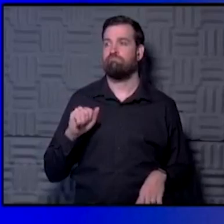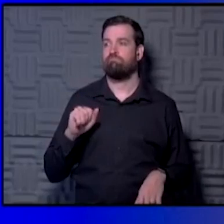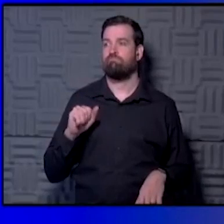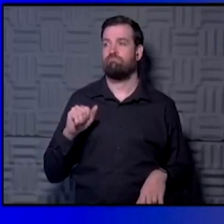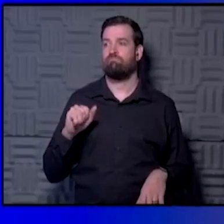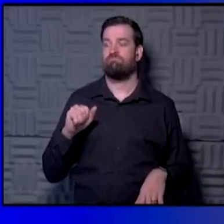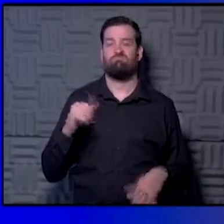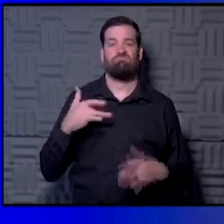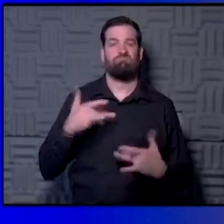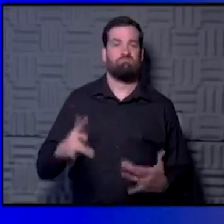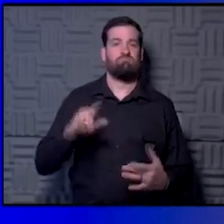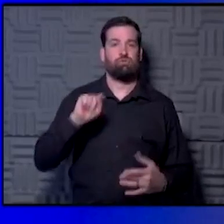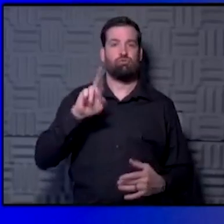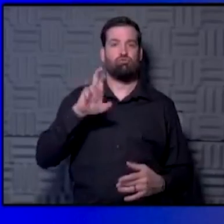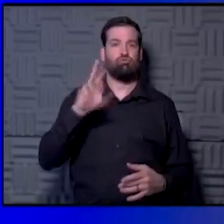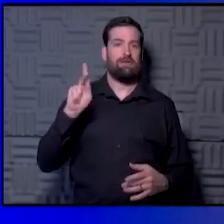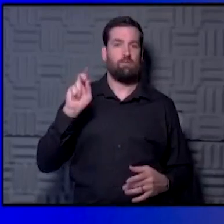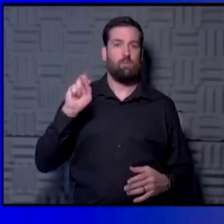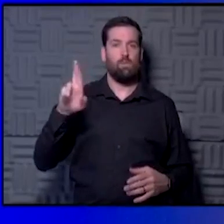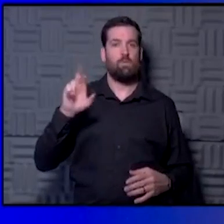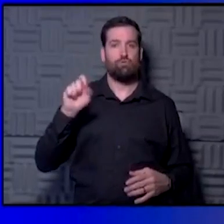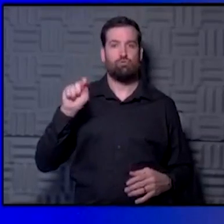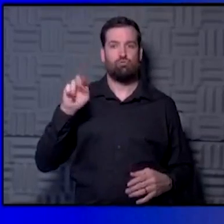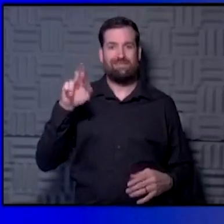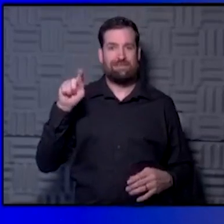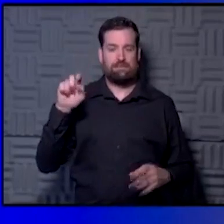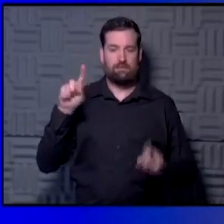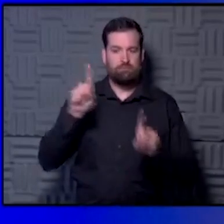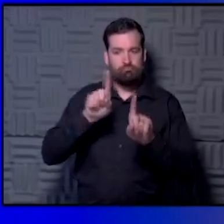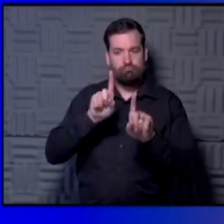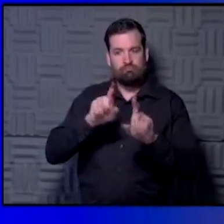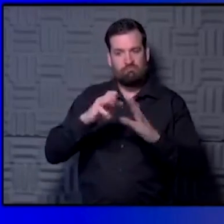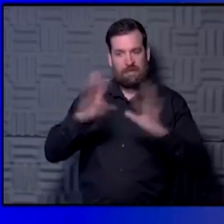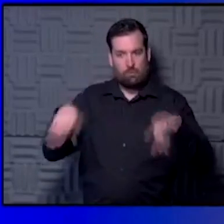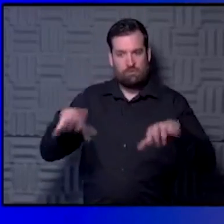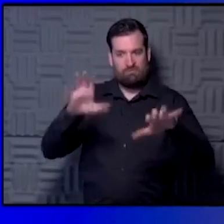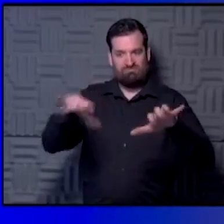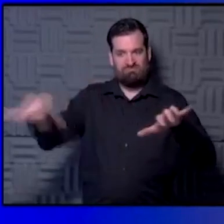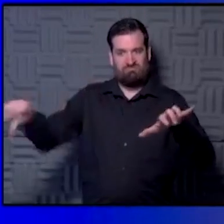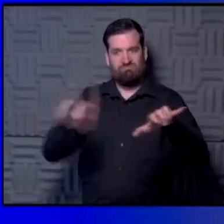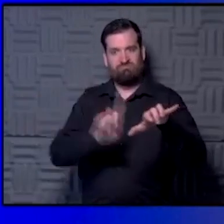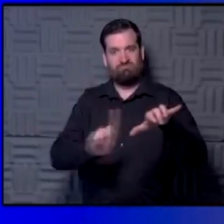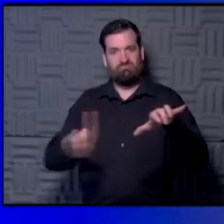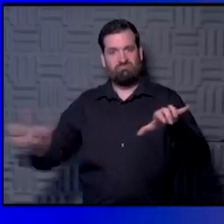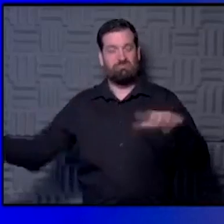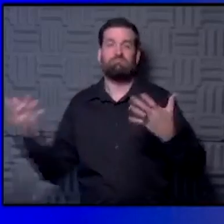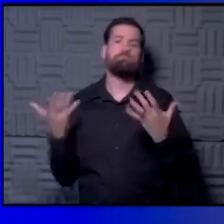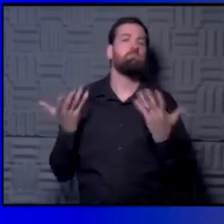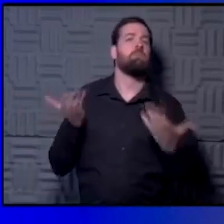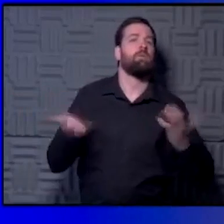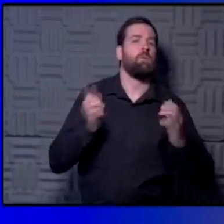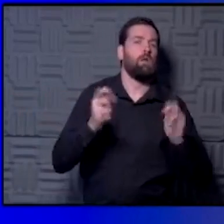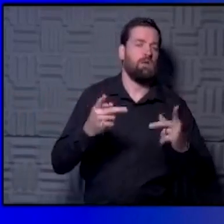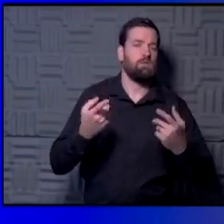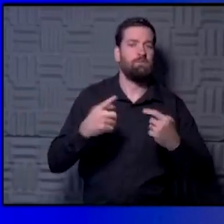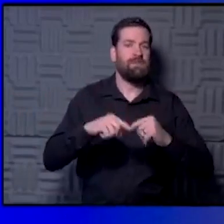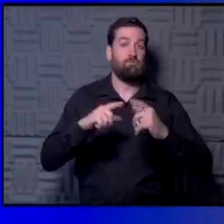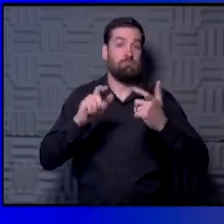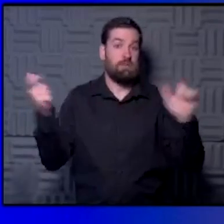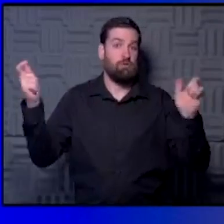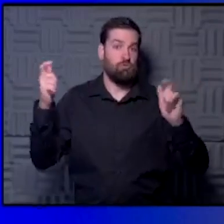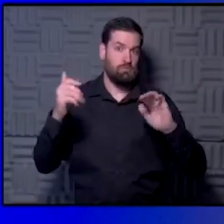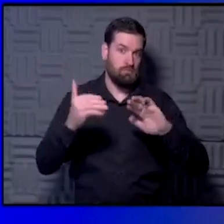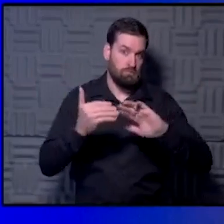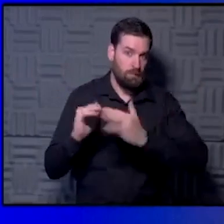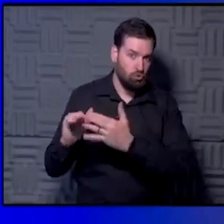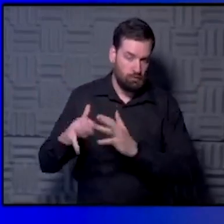just the traditional trick-or-treating, going from house to house. That may be okay depending how big the neighborhood is. I think more that I